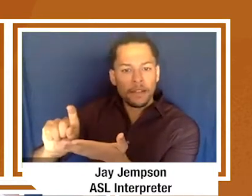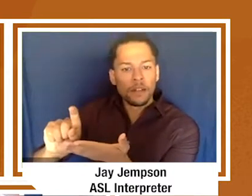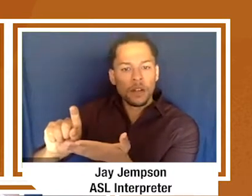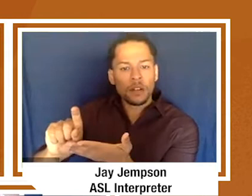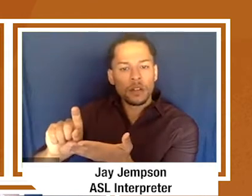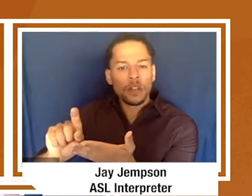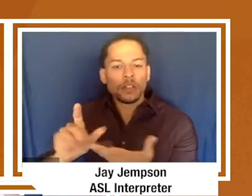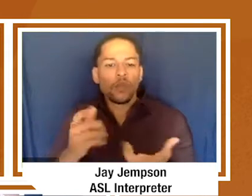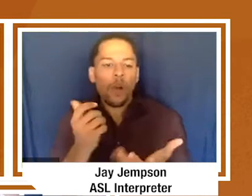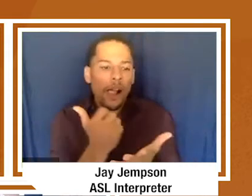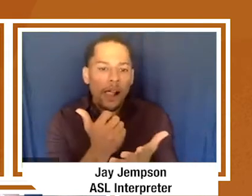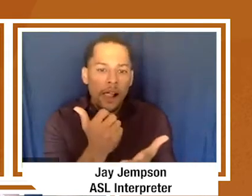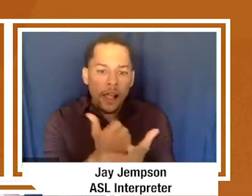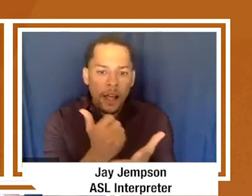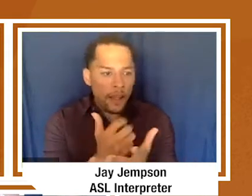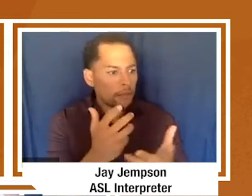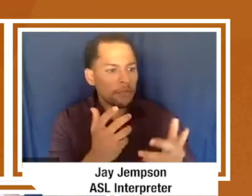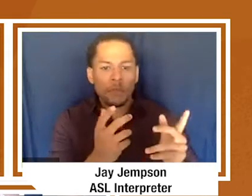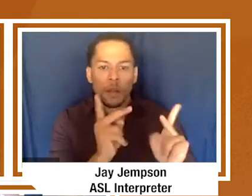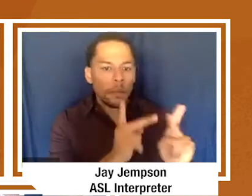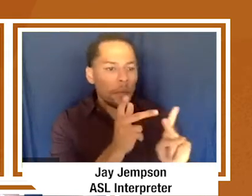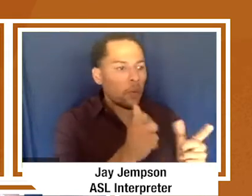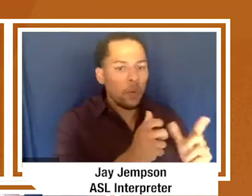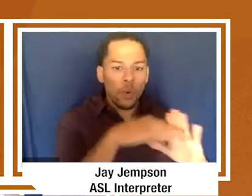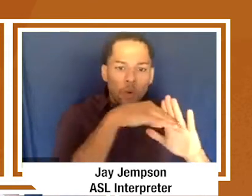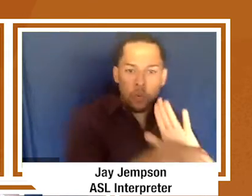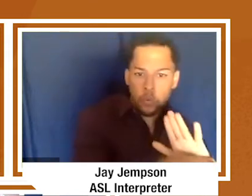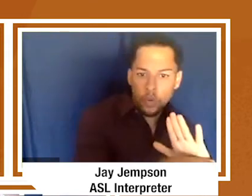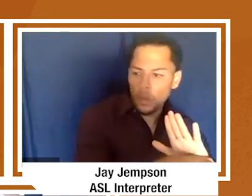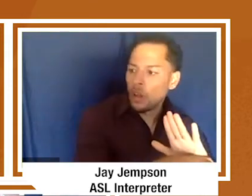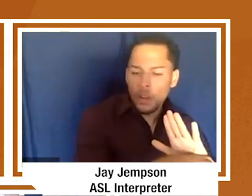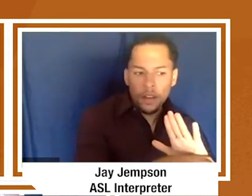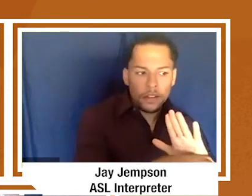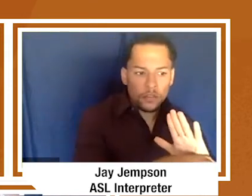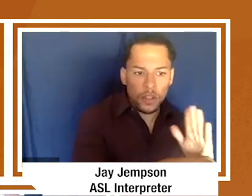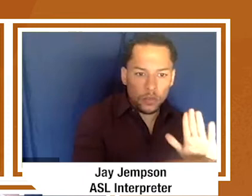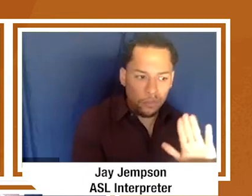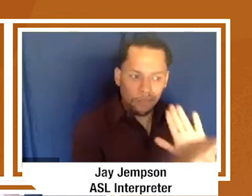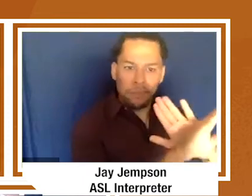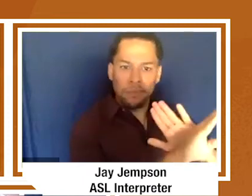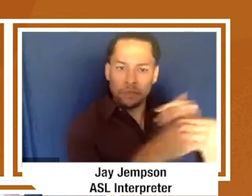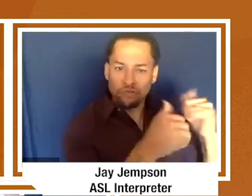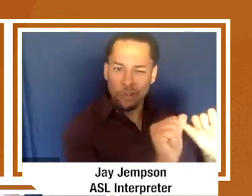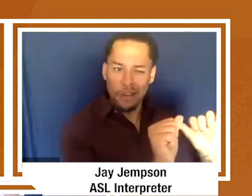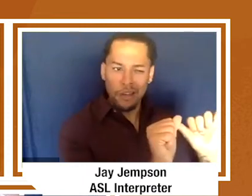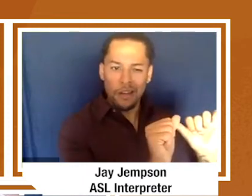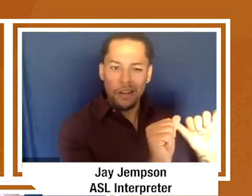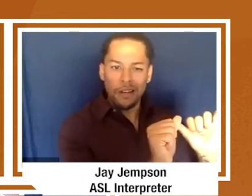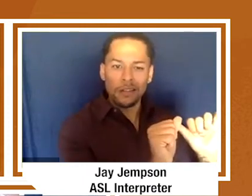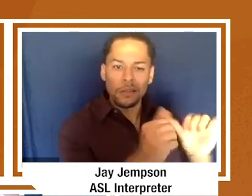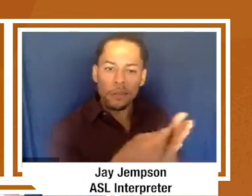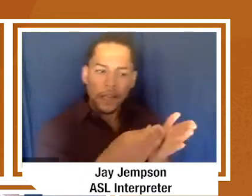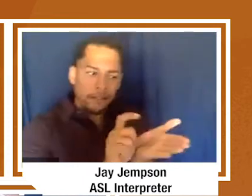normal or find some way to heal the wound. So Denise, can you talk to us about that IABD emergency fund?